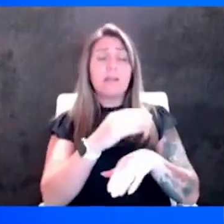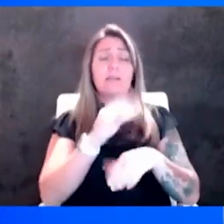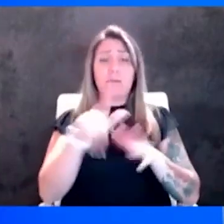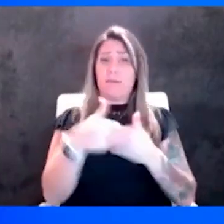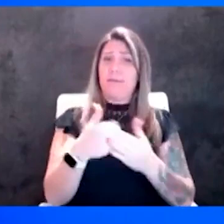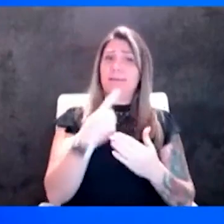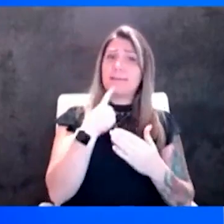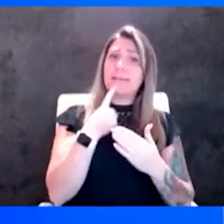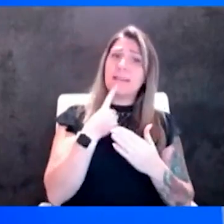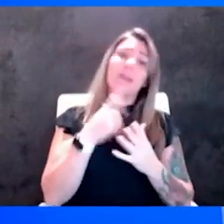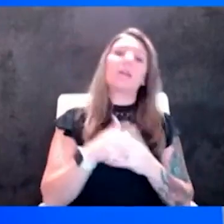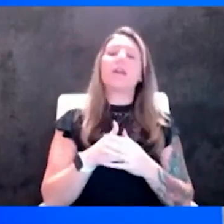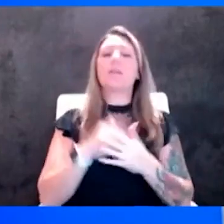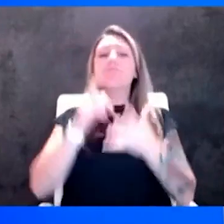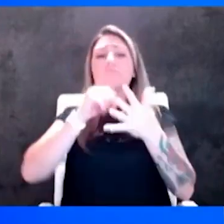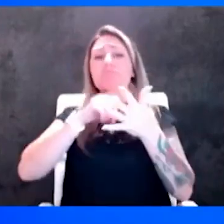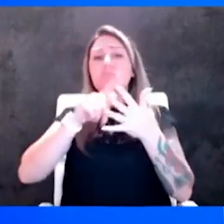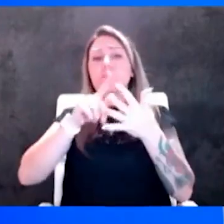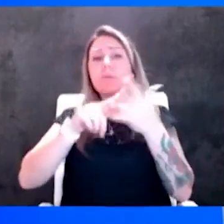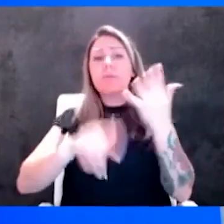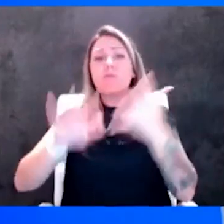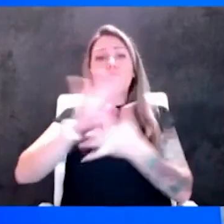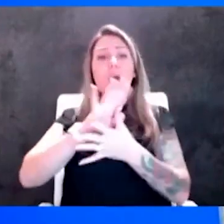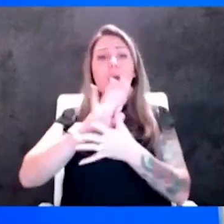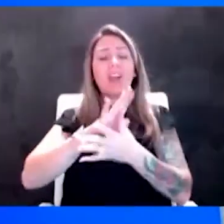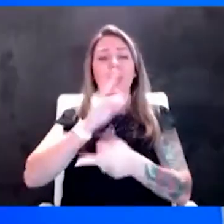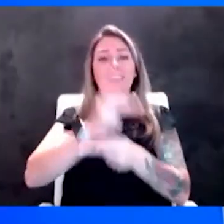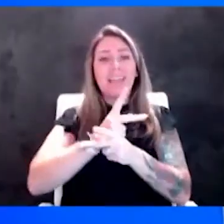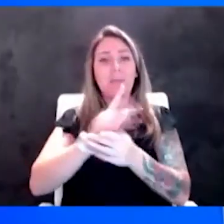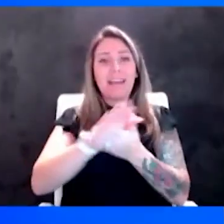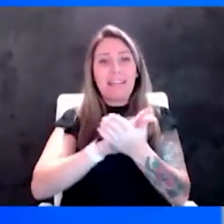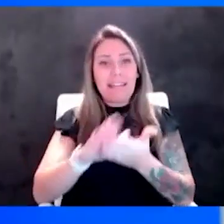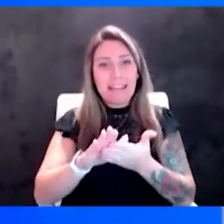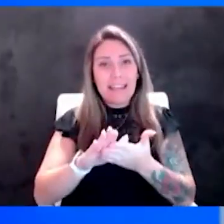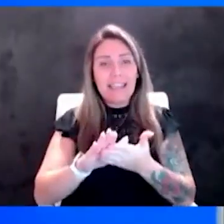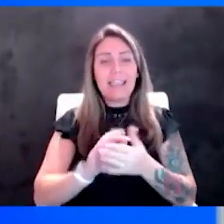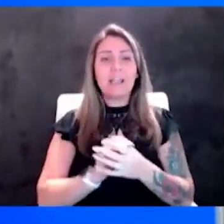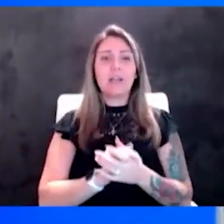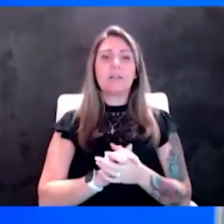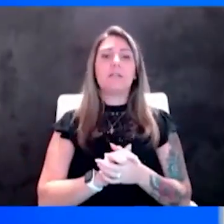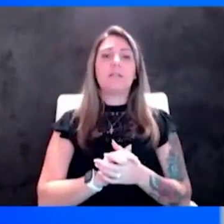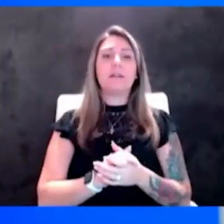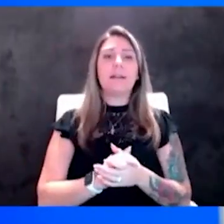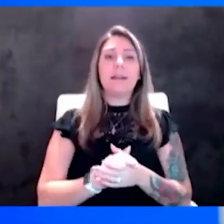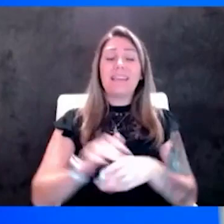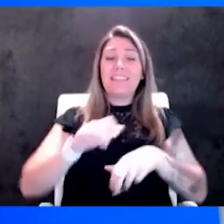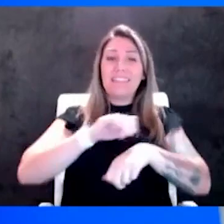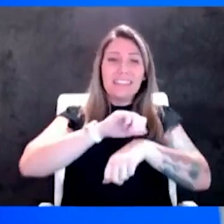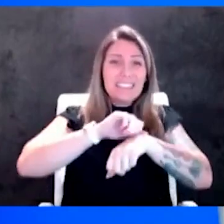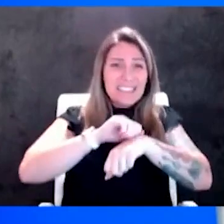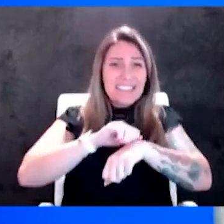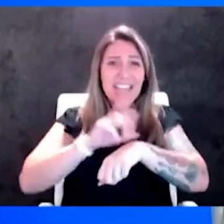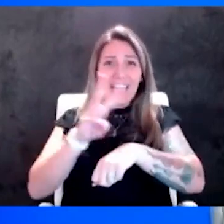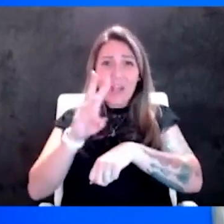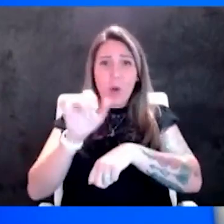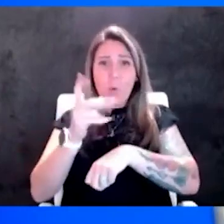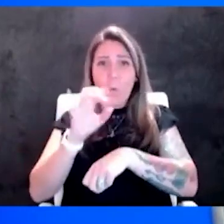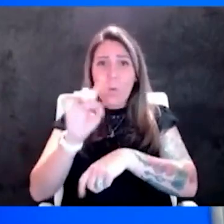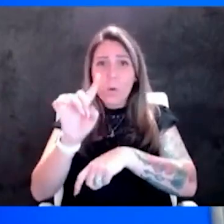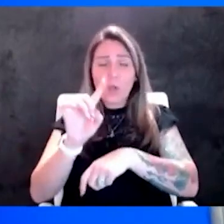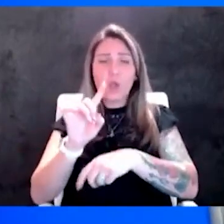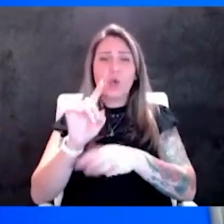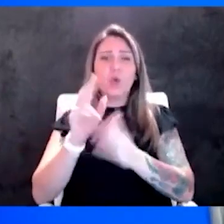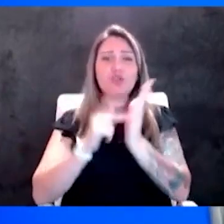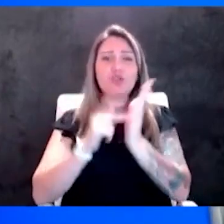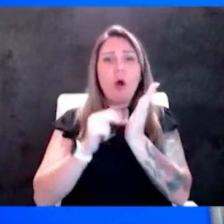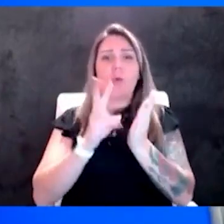graded steps. The primary one's keeping it clean, keeping that skin wound soap and watered up several times a day or